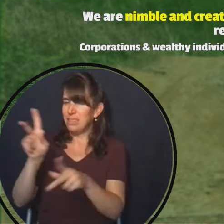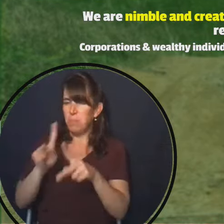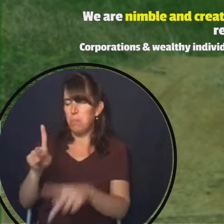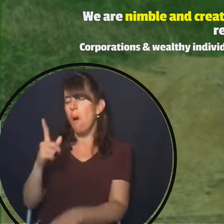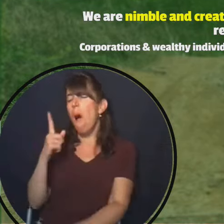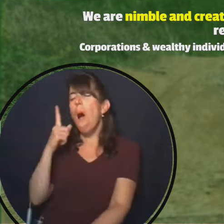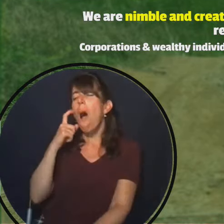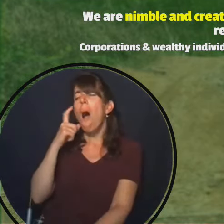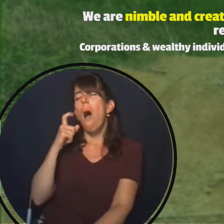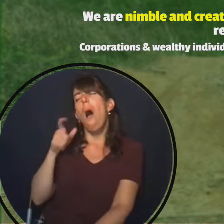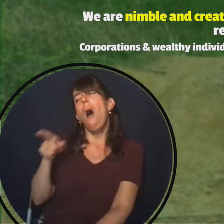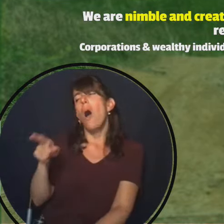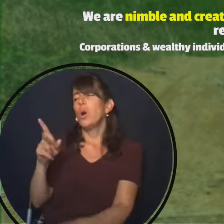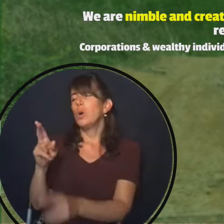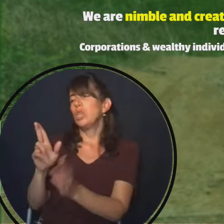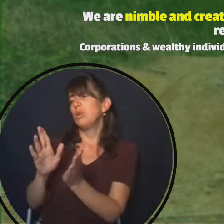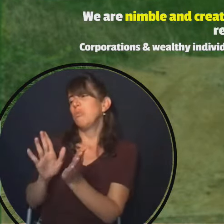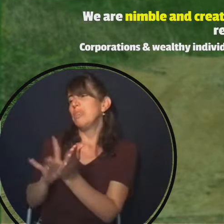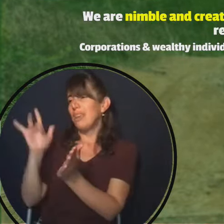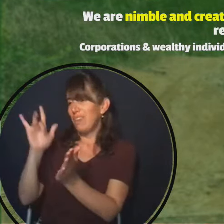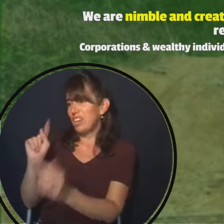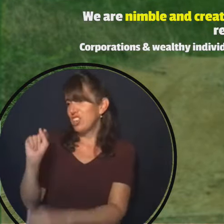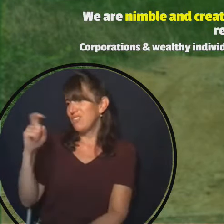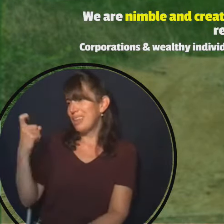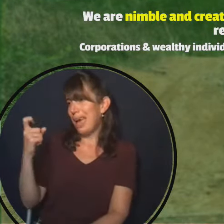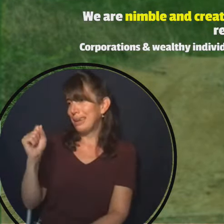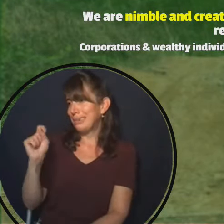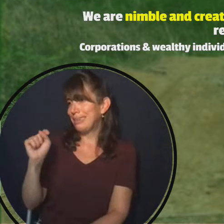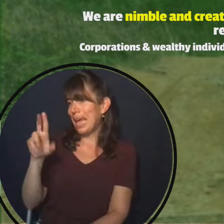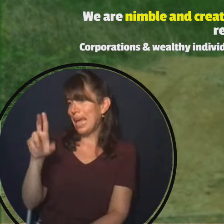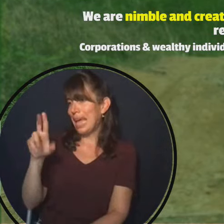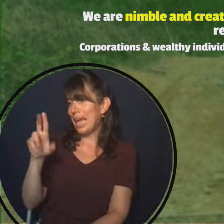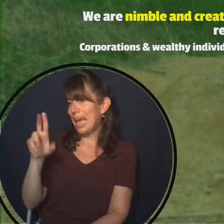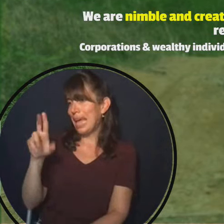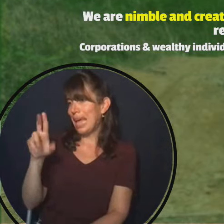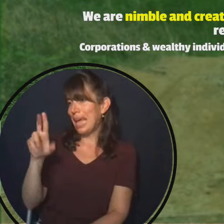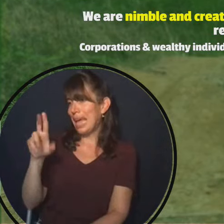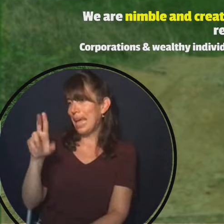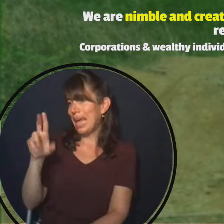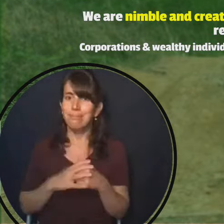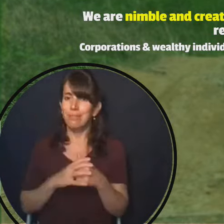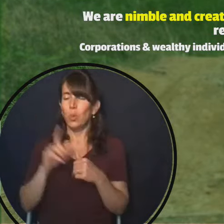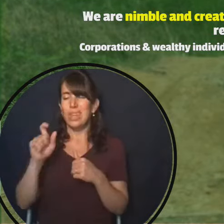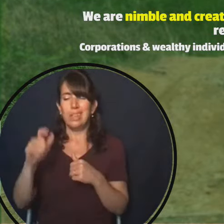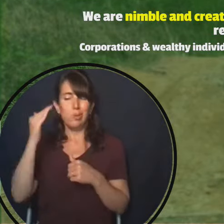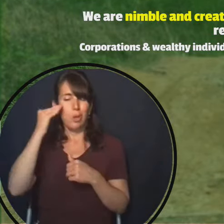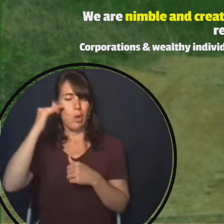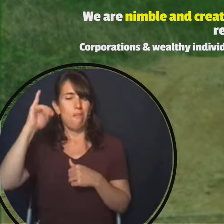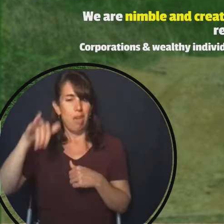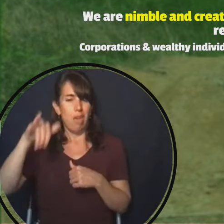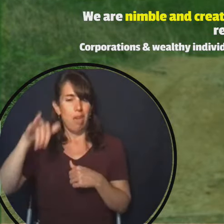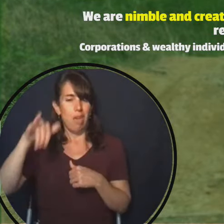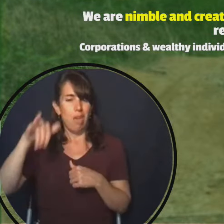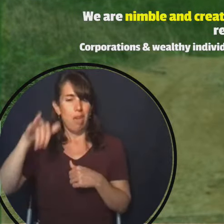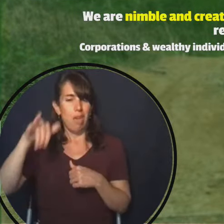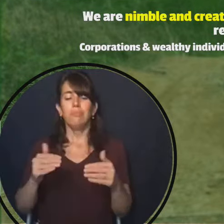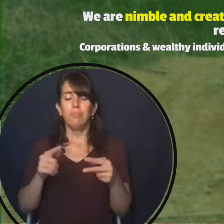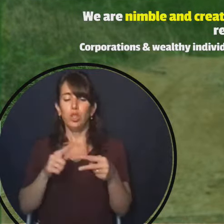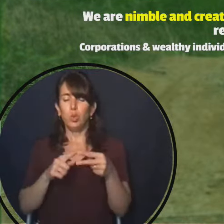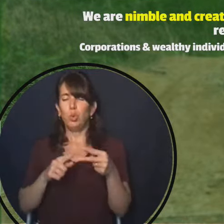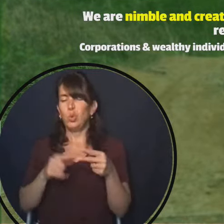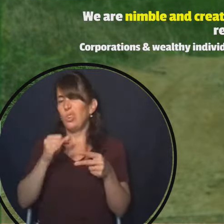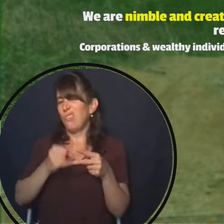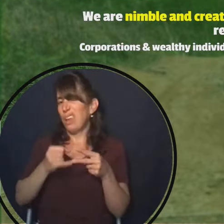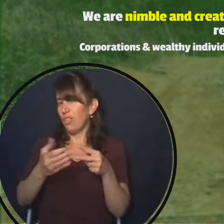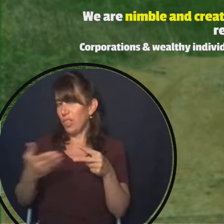just being really clear about that language. Then I think two final things, and this is mentioned before, is, you know, we know that so much of this